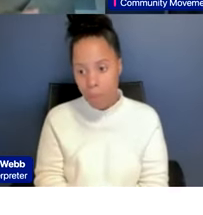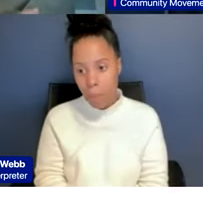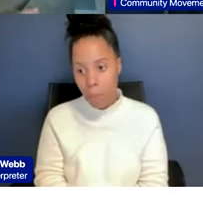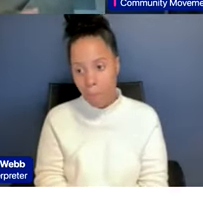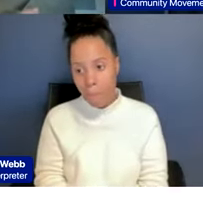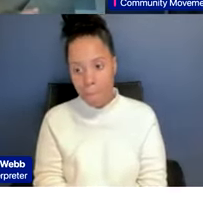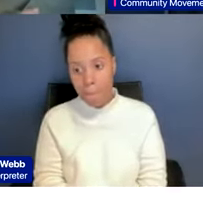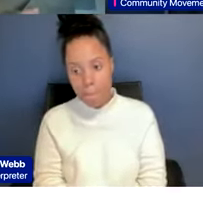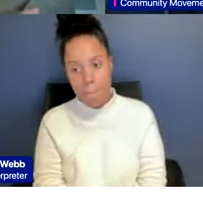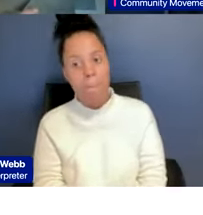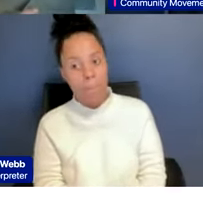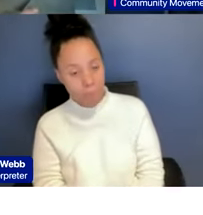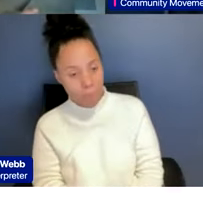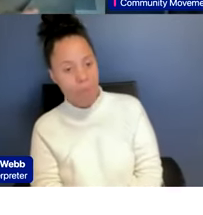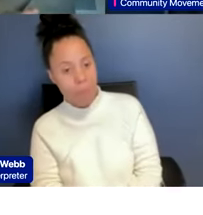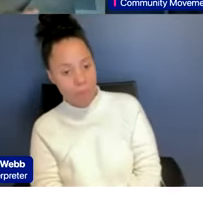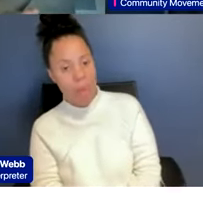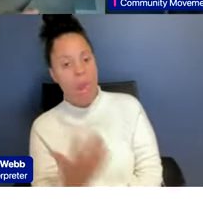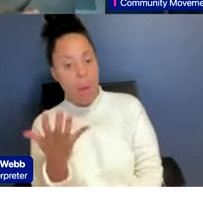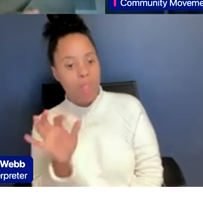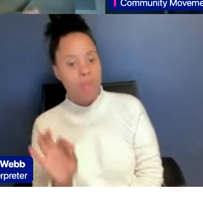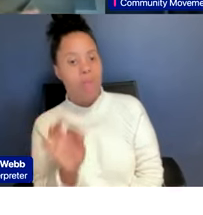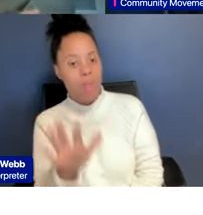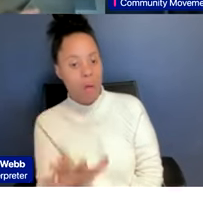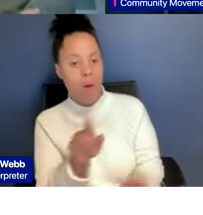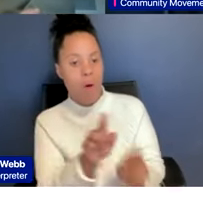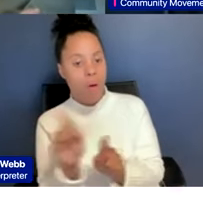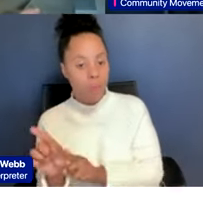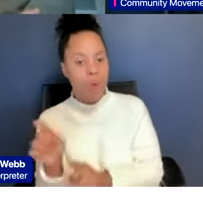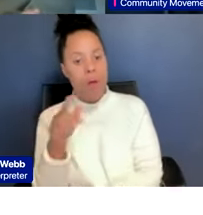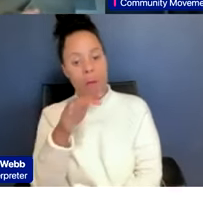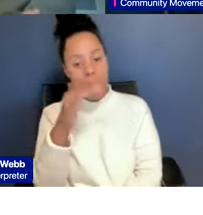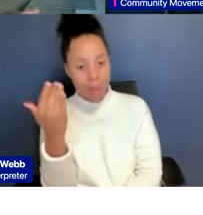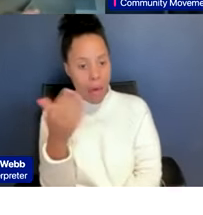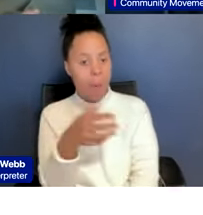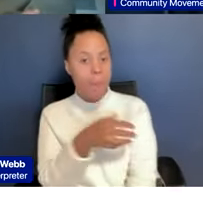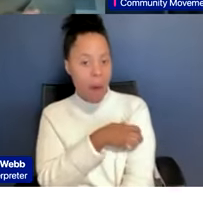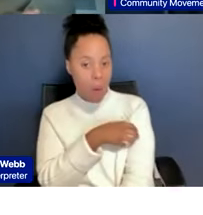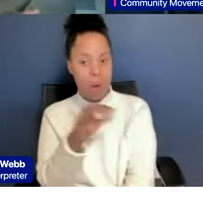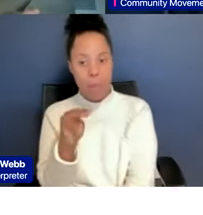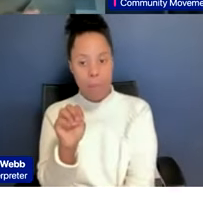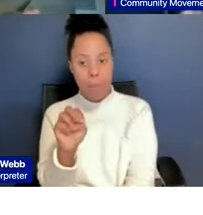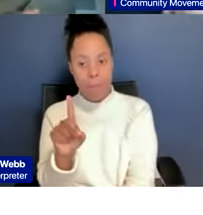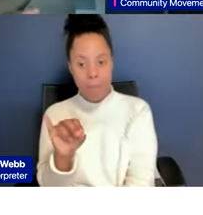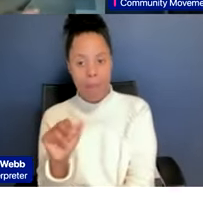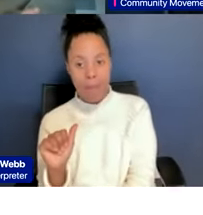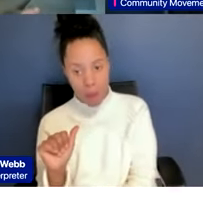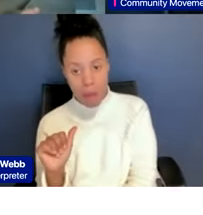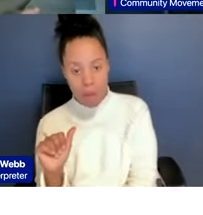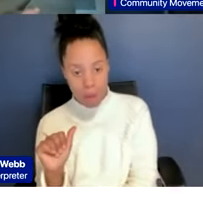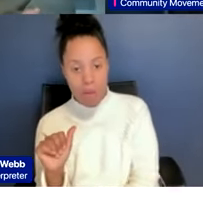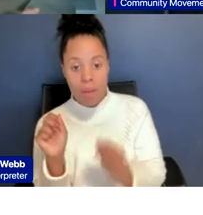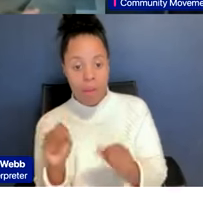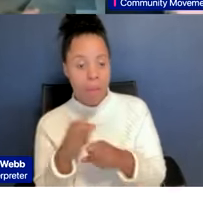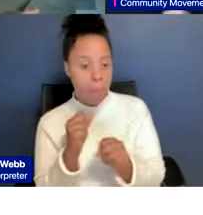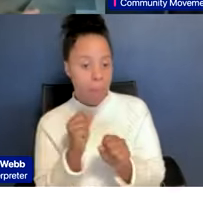And I just want to give a plug to also the Black Power Media that, you know, that you appear on. And also make the comparison that